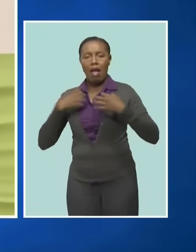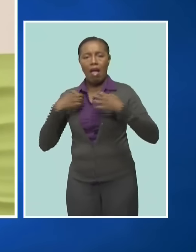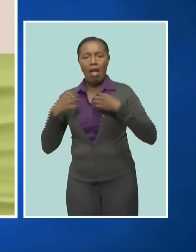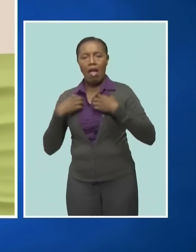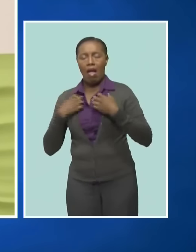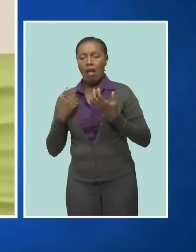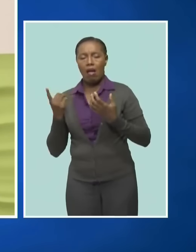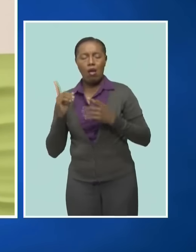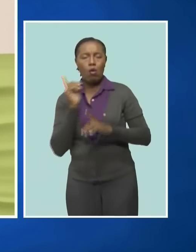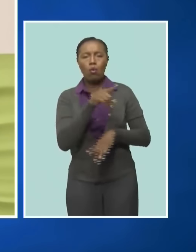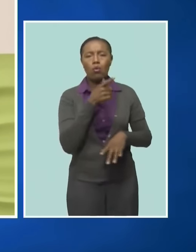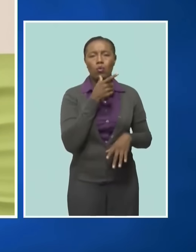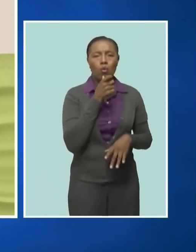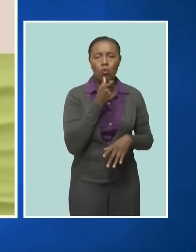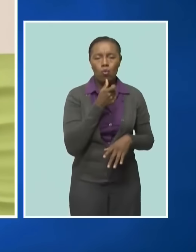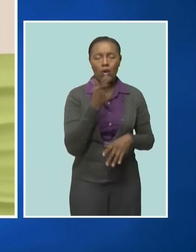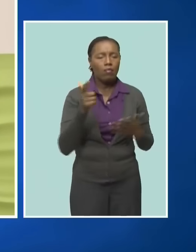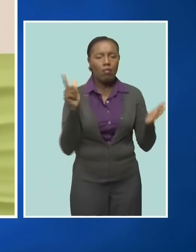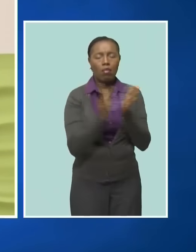for breach of the law?